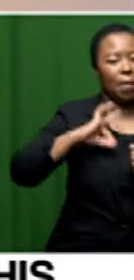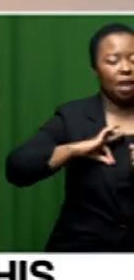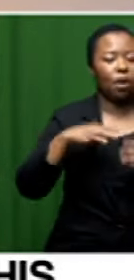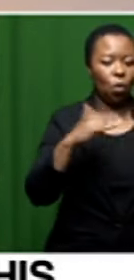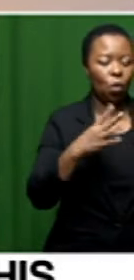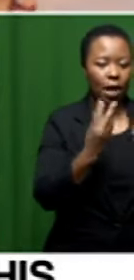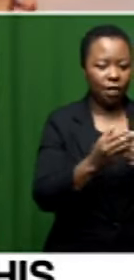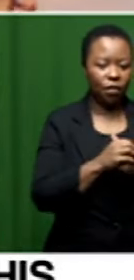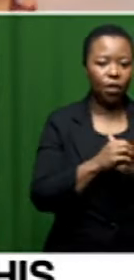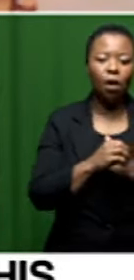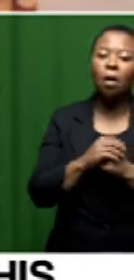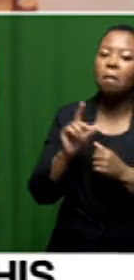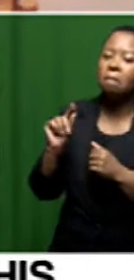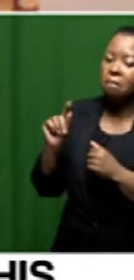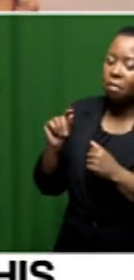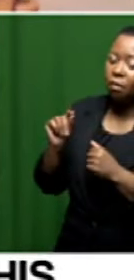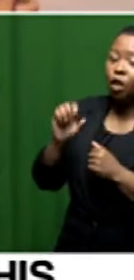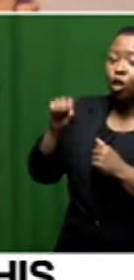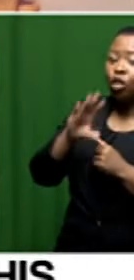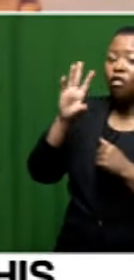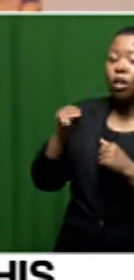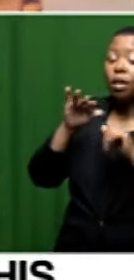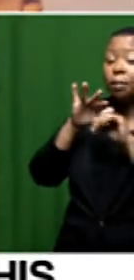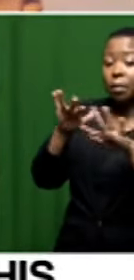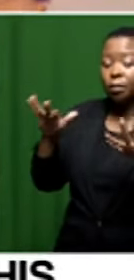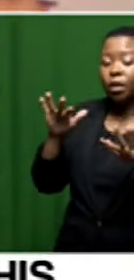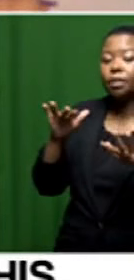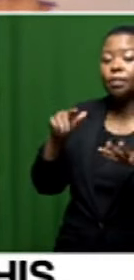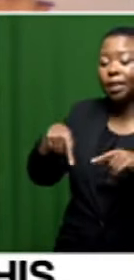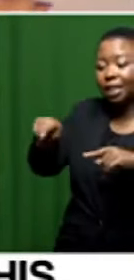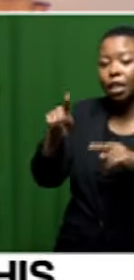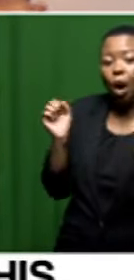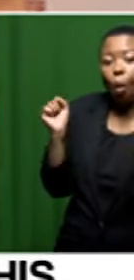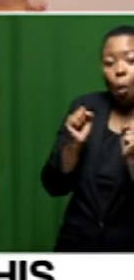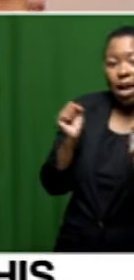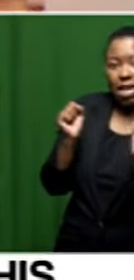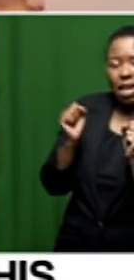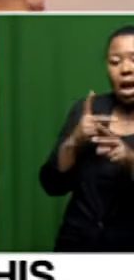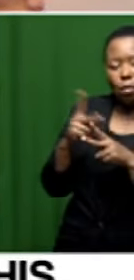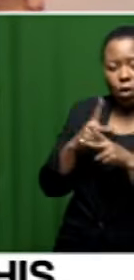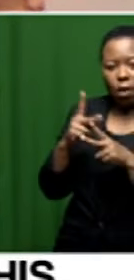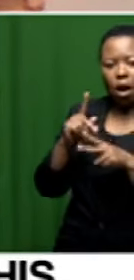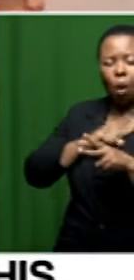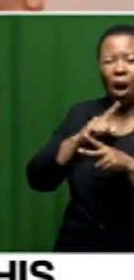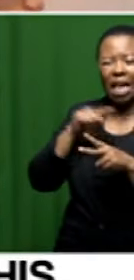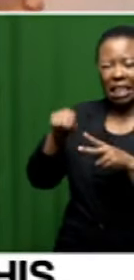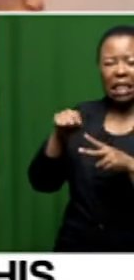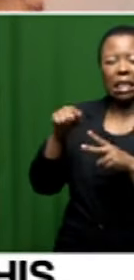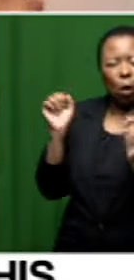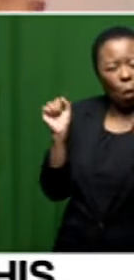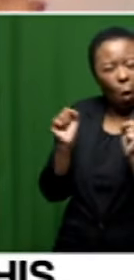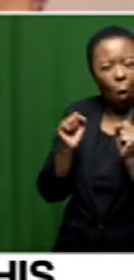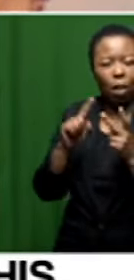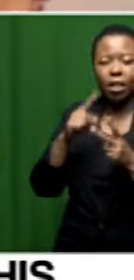Mm-hmm. Now, you know, South Africans are preparing for winter as we head into that season. It's the cold and flu